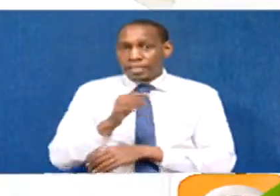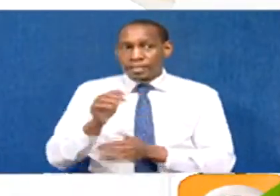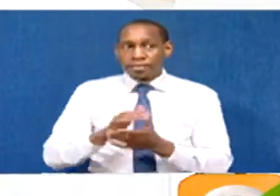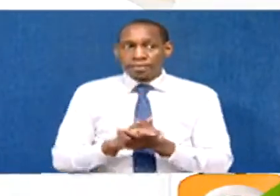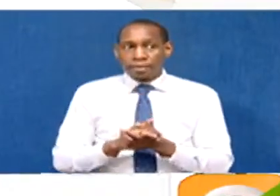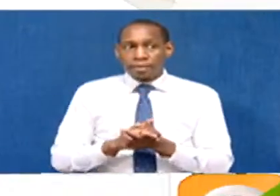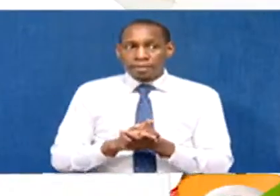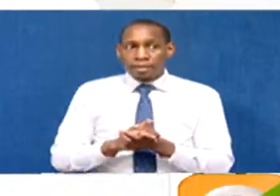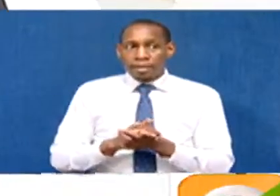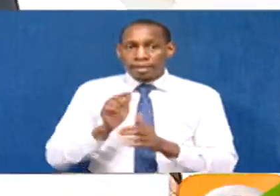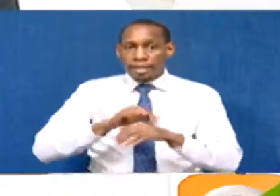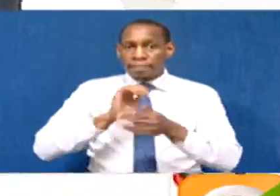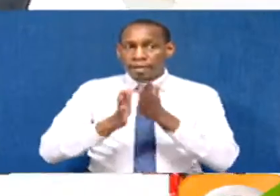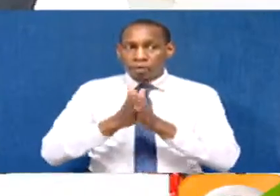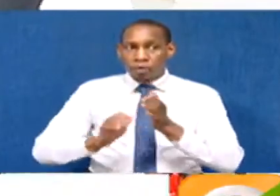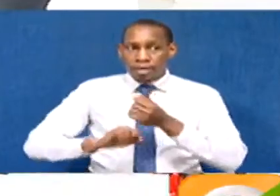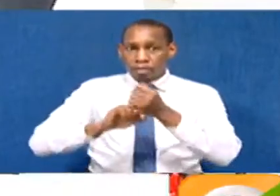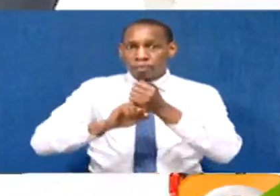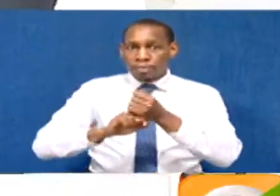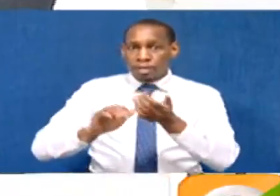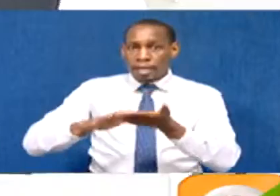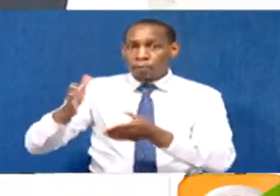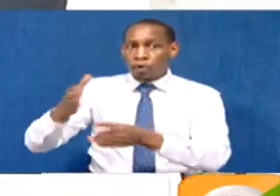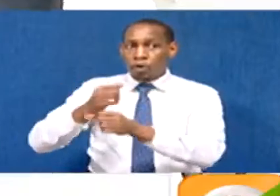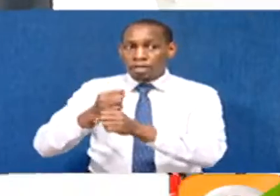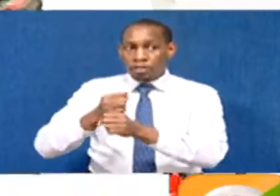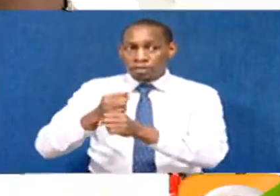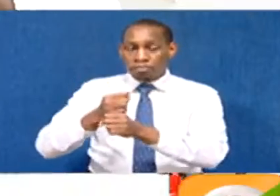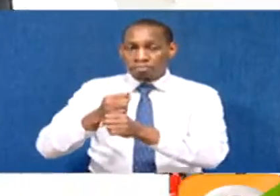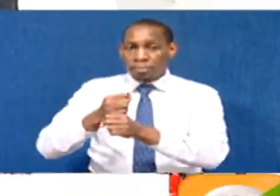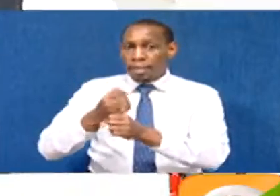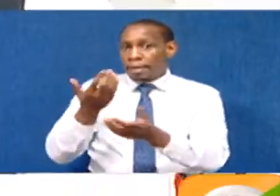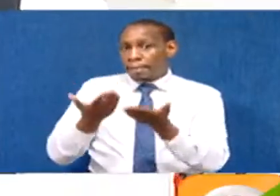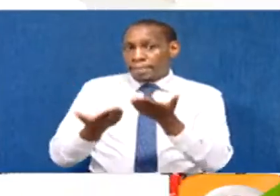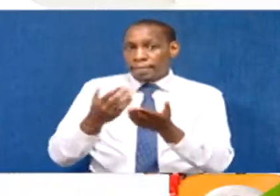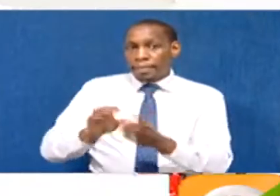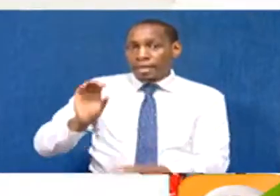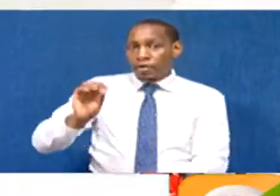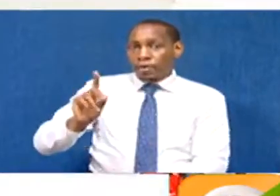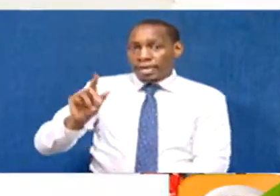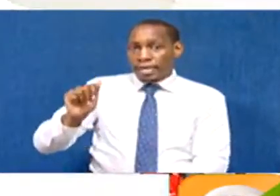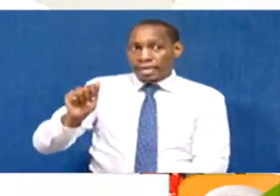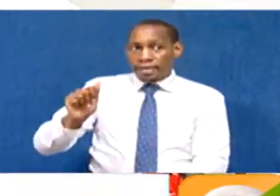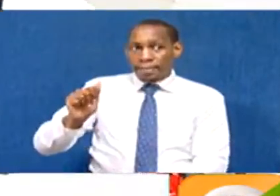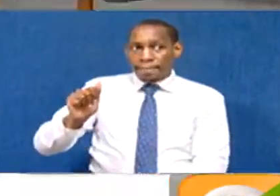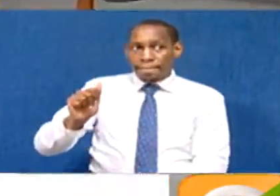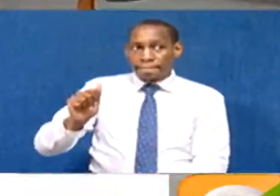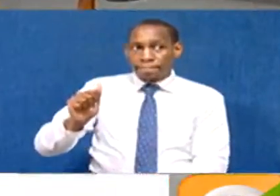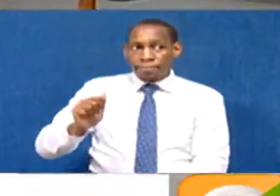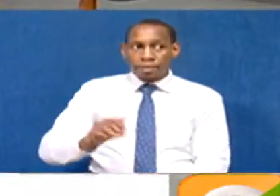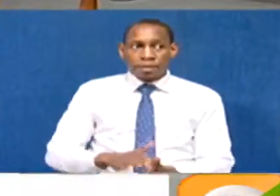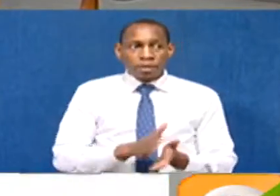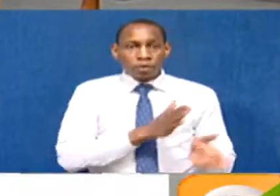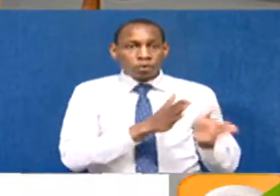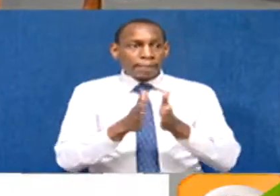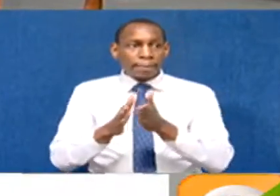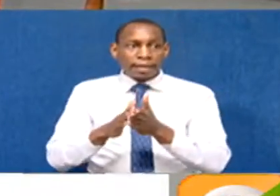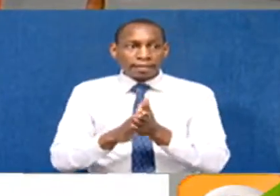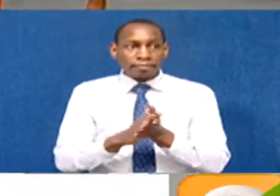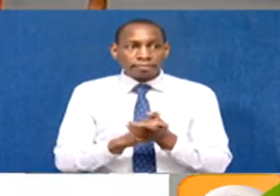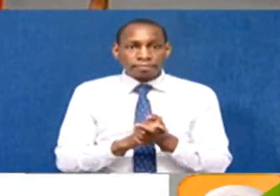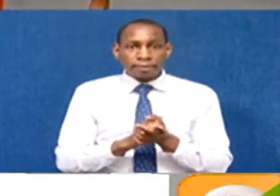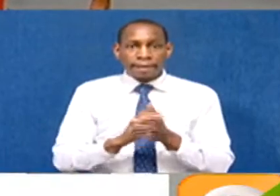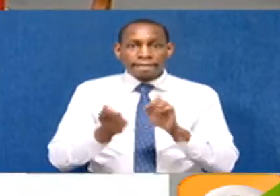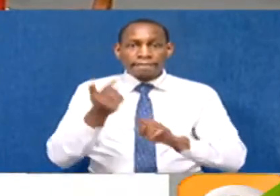line without the support of a further coalition, or let's say OKA, for instance. We are planning to first